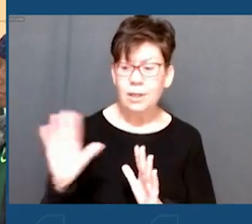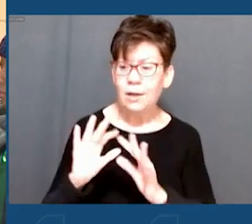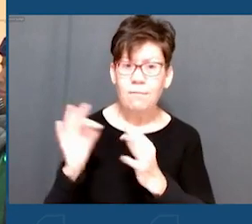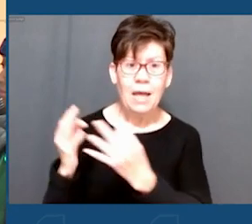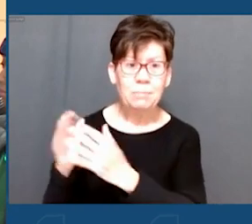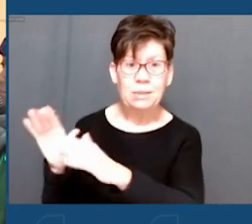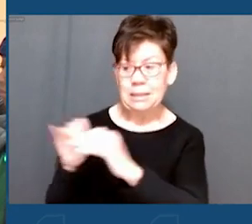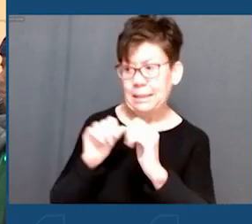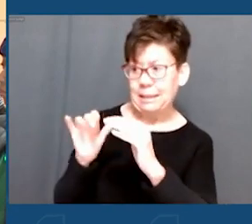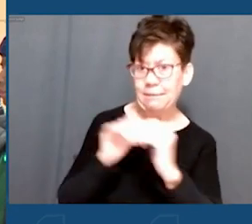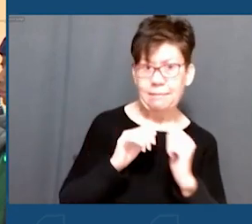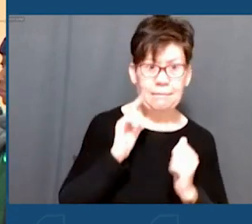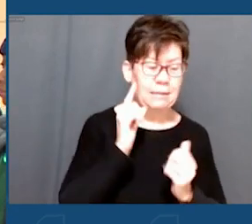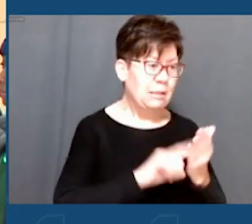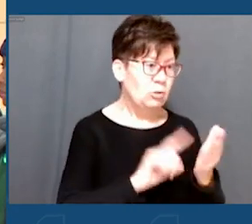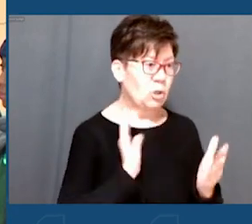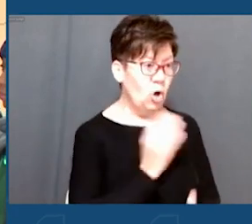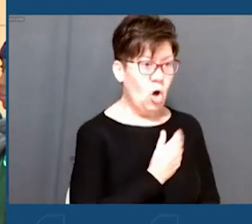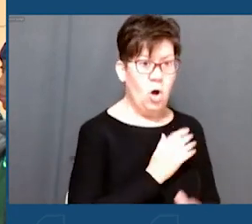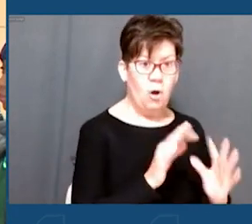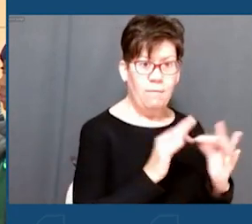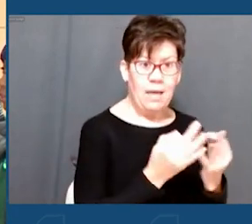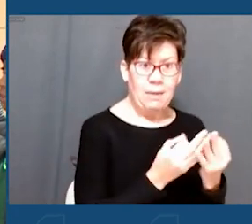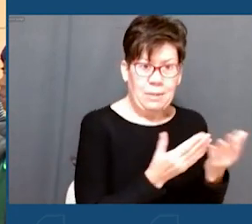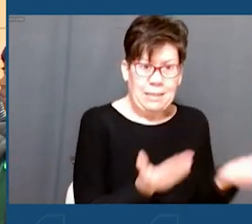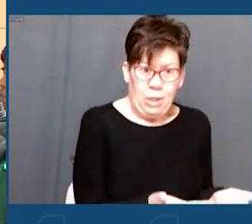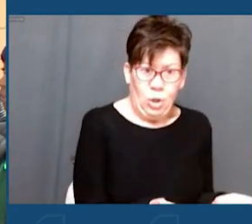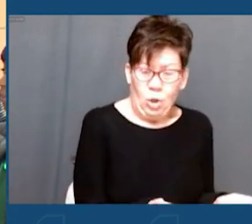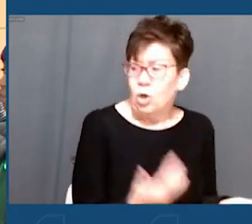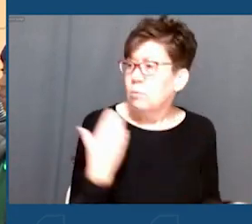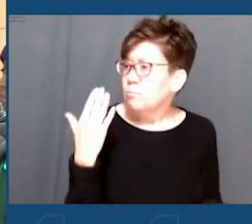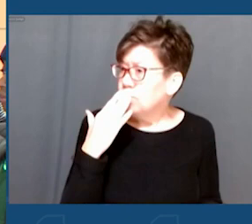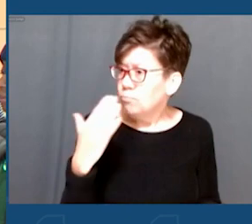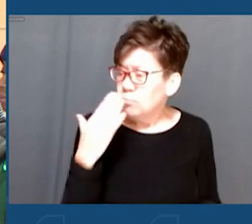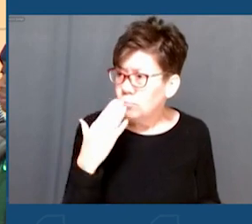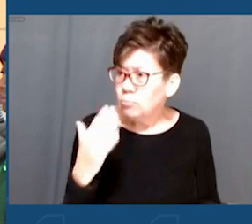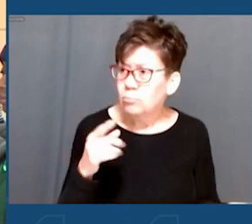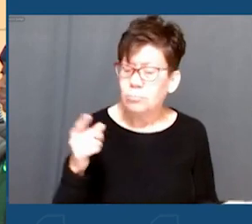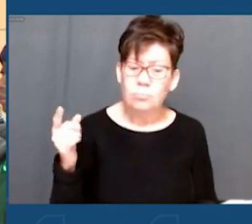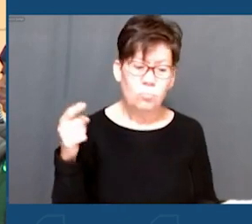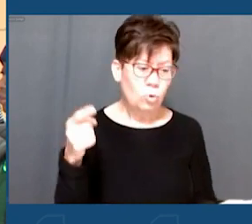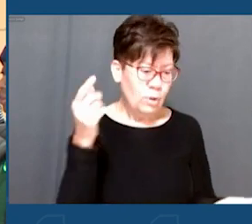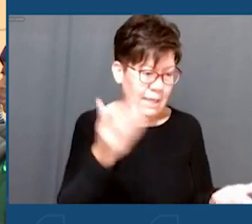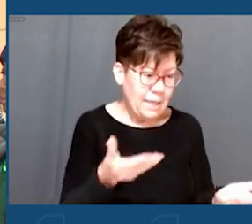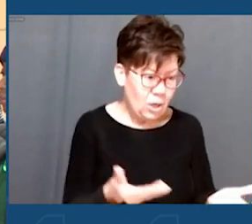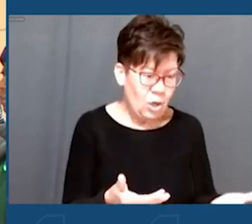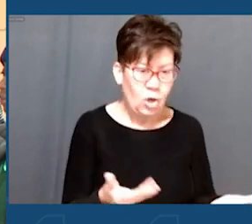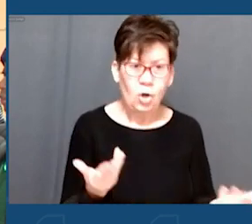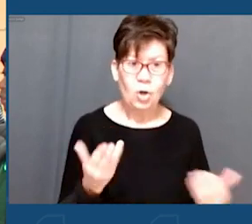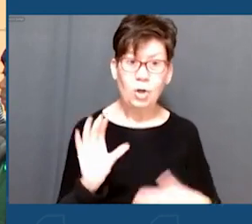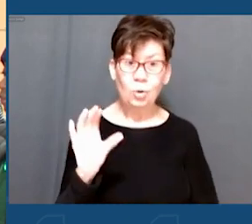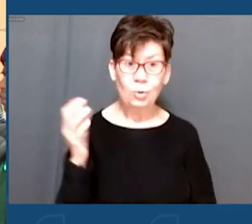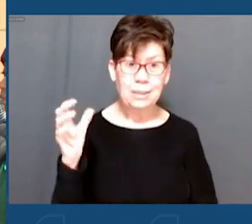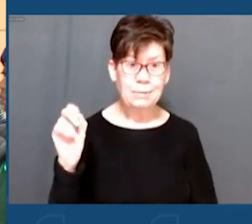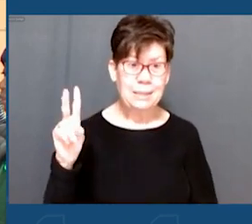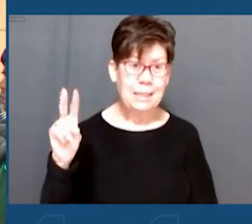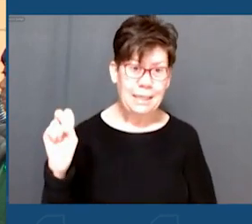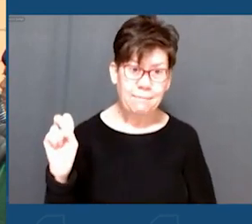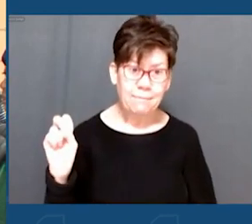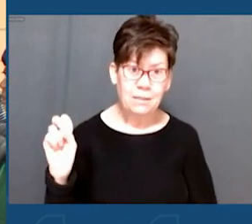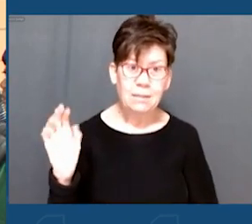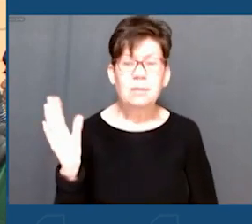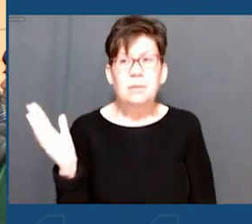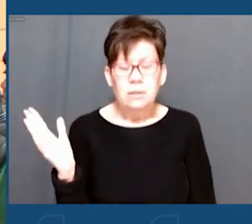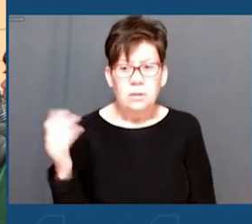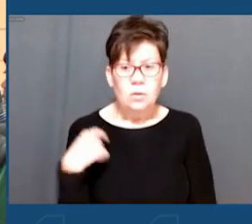check on our families down here. We will always be grateful that you were here on a Christmas Eve. We look